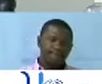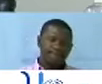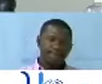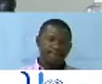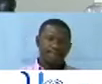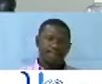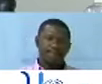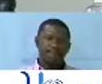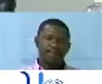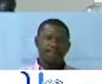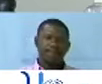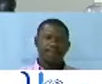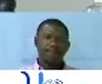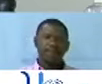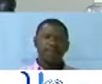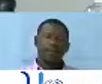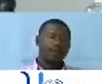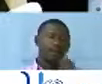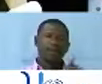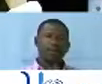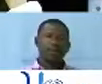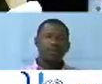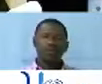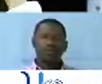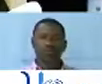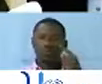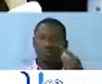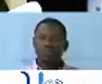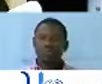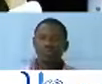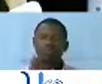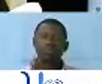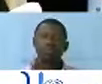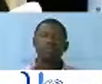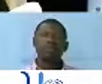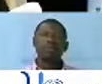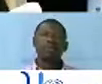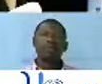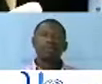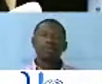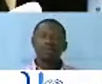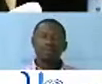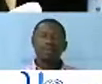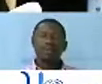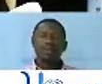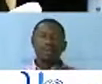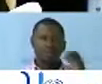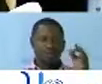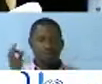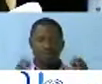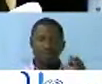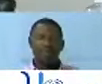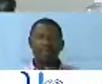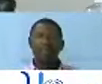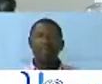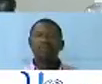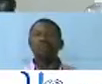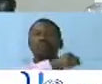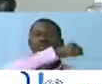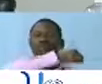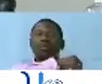loho chwale atewe. And it also provided instances of judicial excesses in favor of the